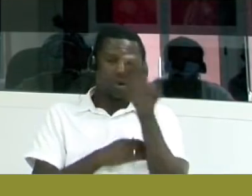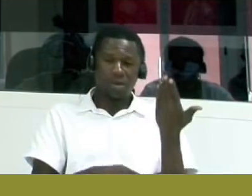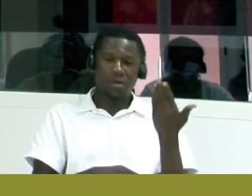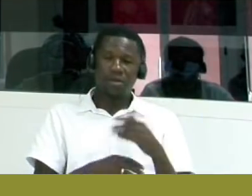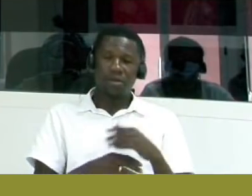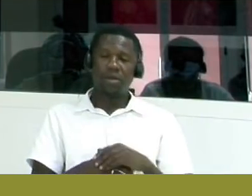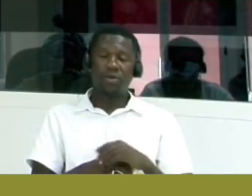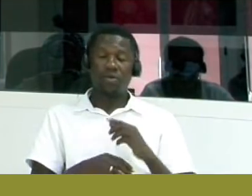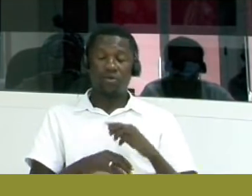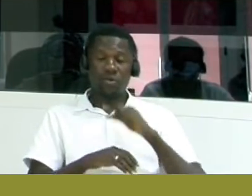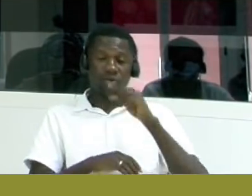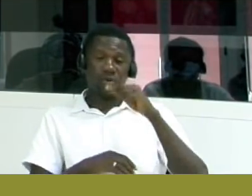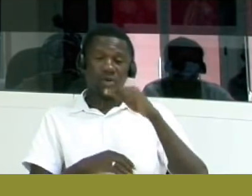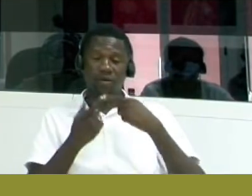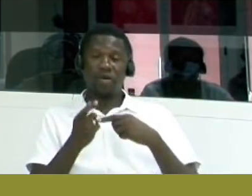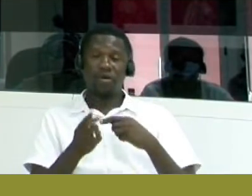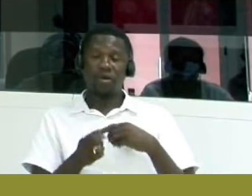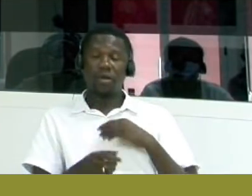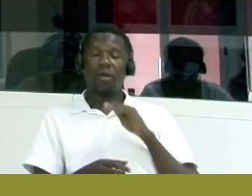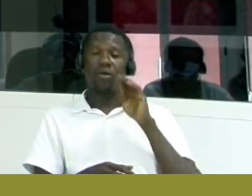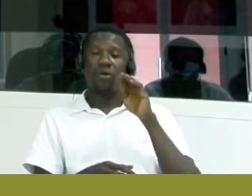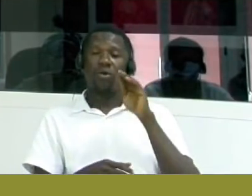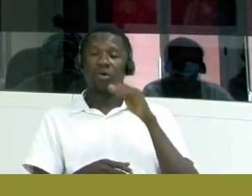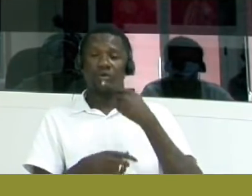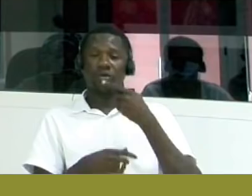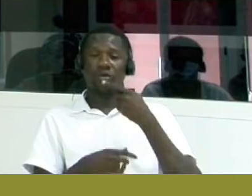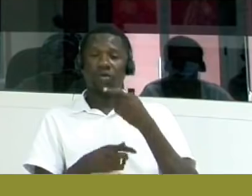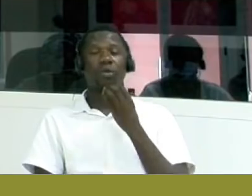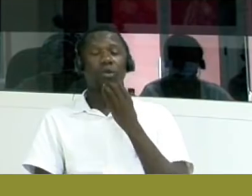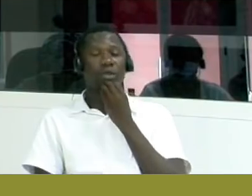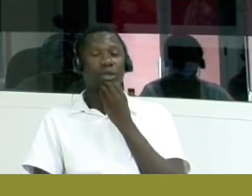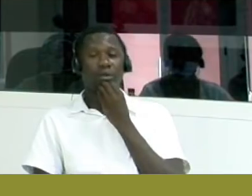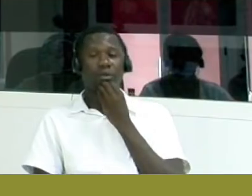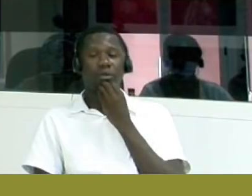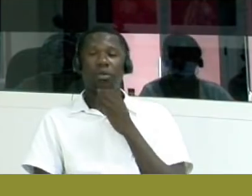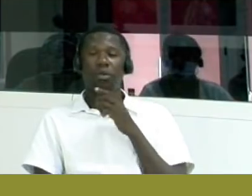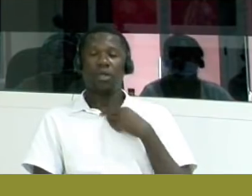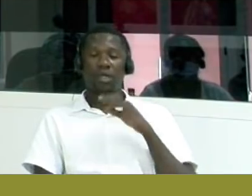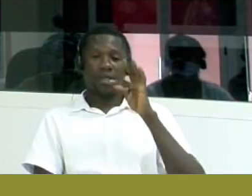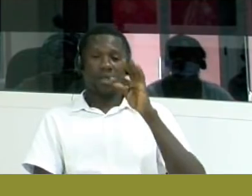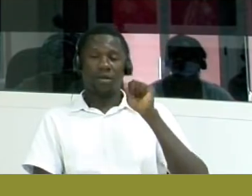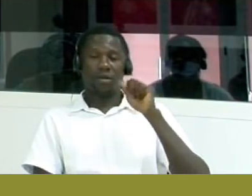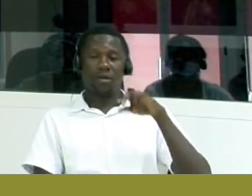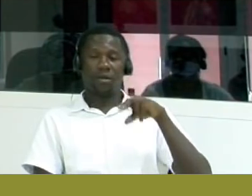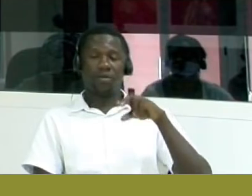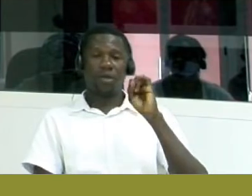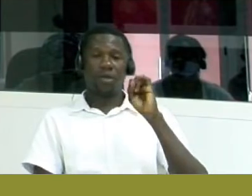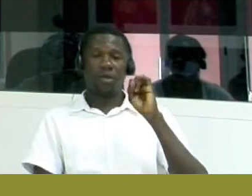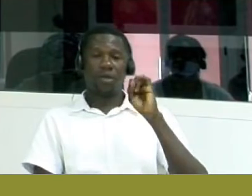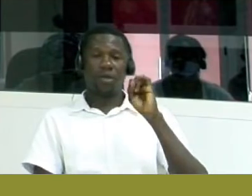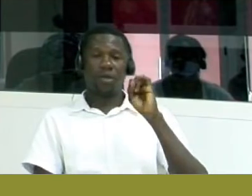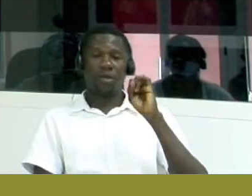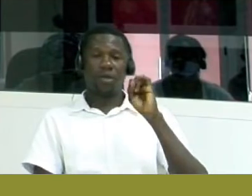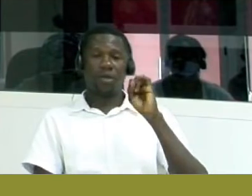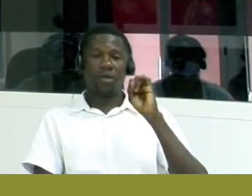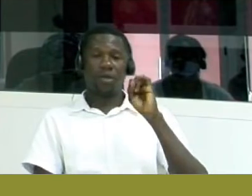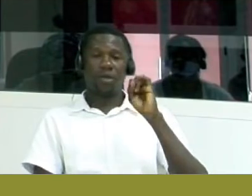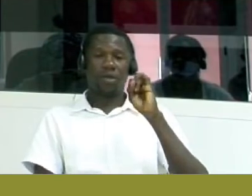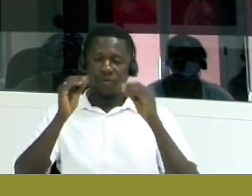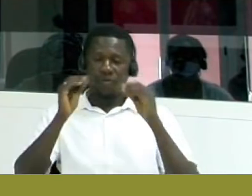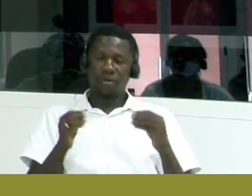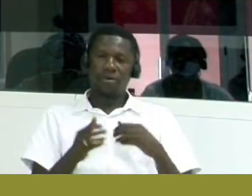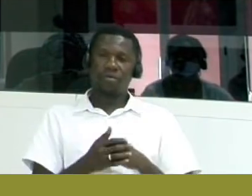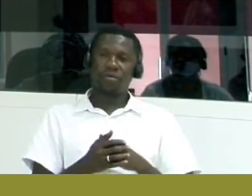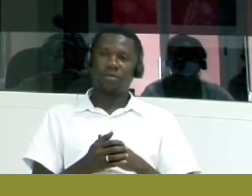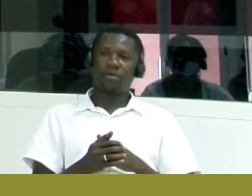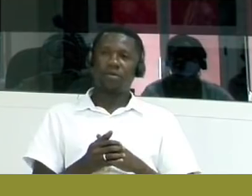Usain Rudabo that Tamsir came to my office and confirmed. Okay, let's situate it to time. The time now is a